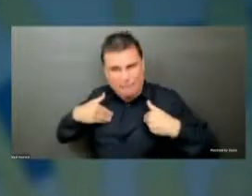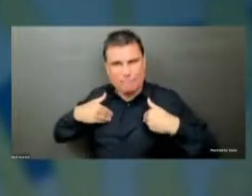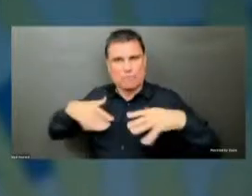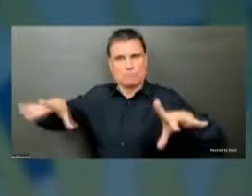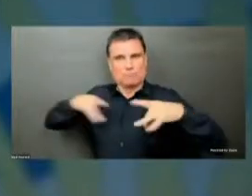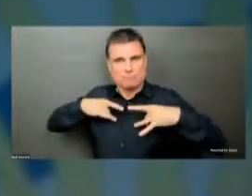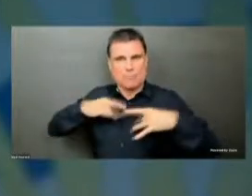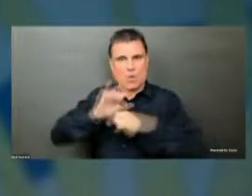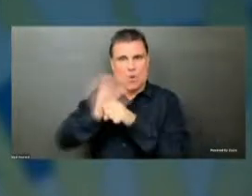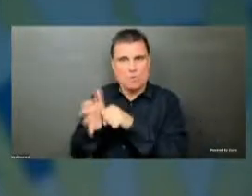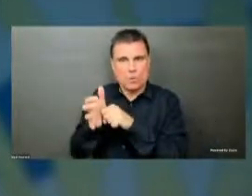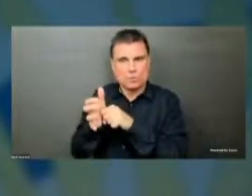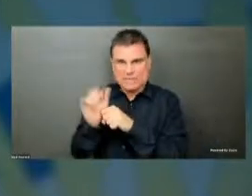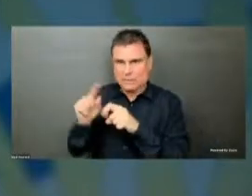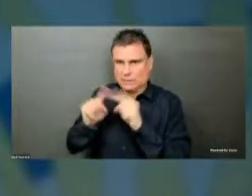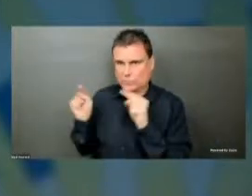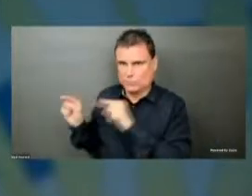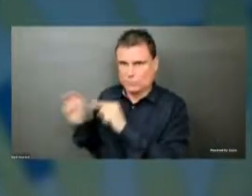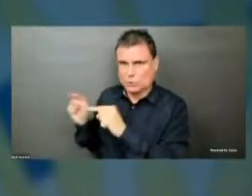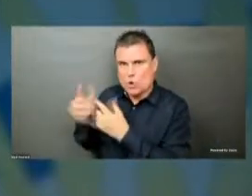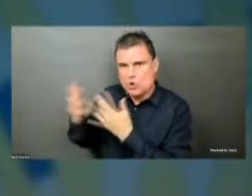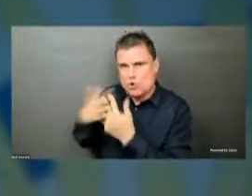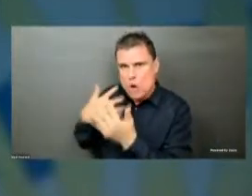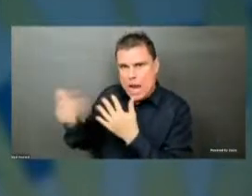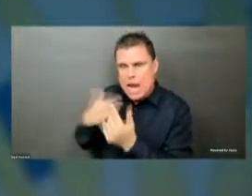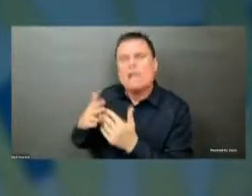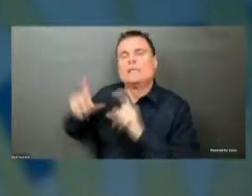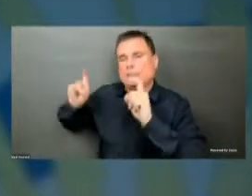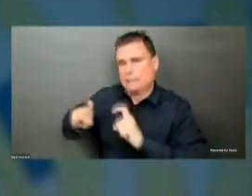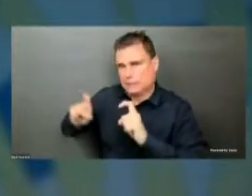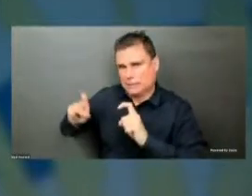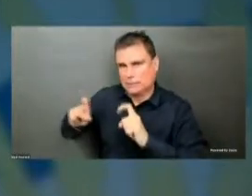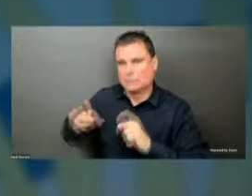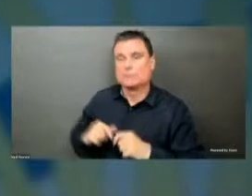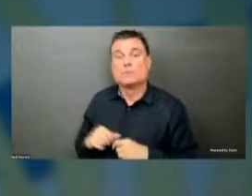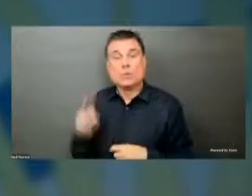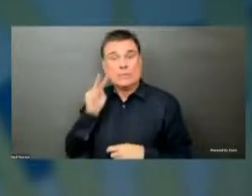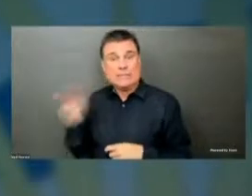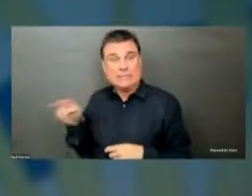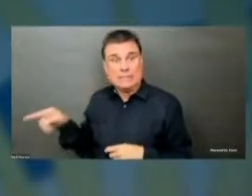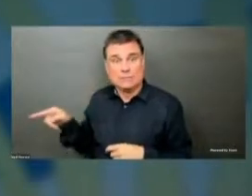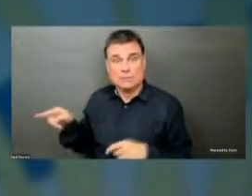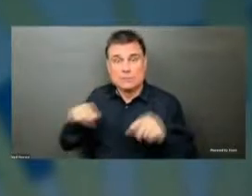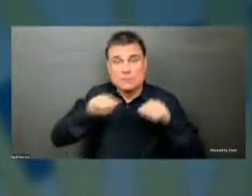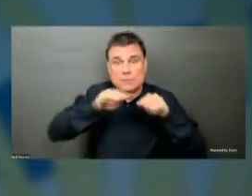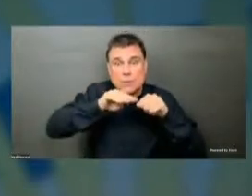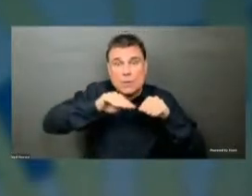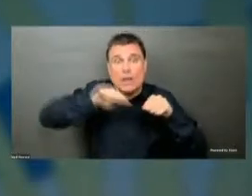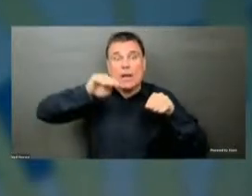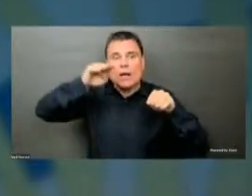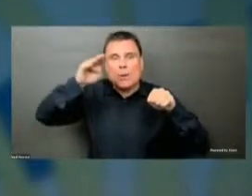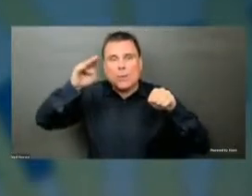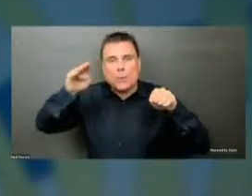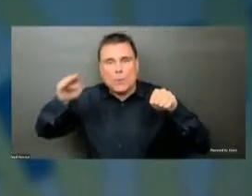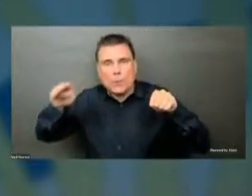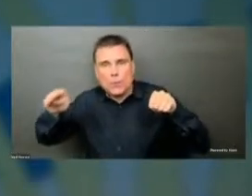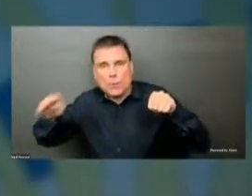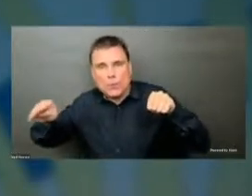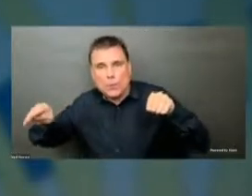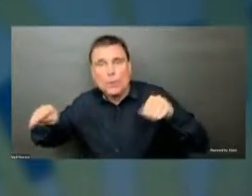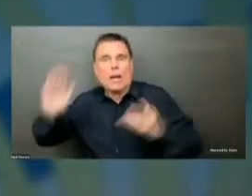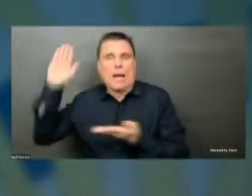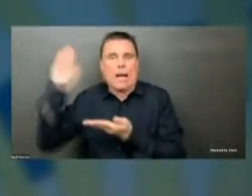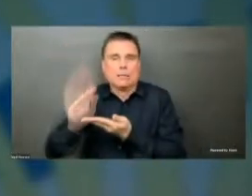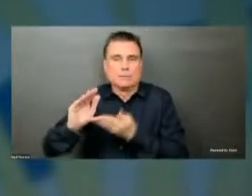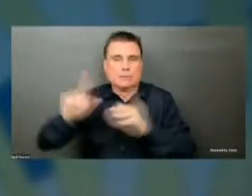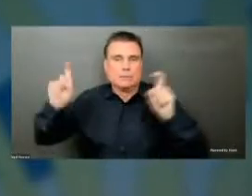on this slide is that we've seen a steady decrease in both testing percent positivity and numbers of cases in the Fraser